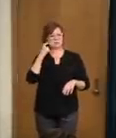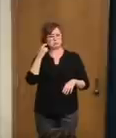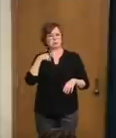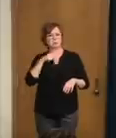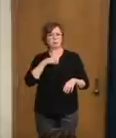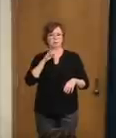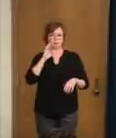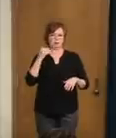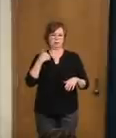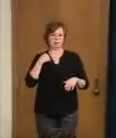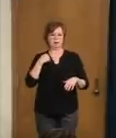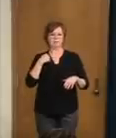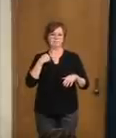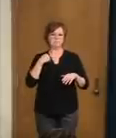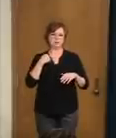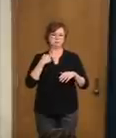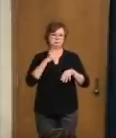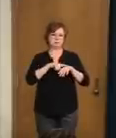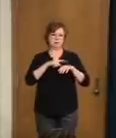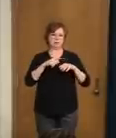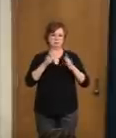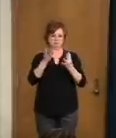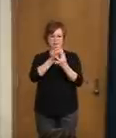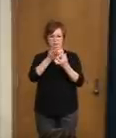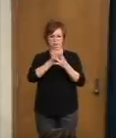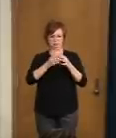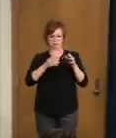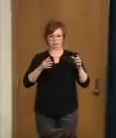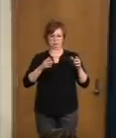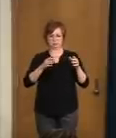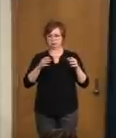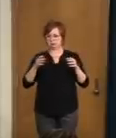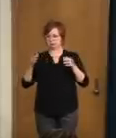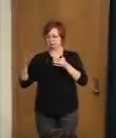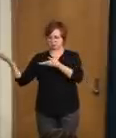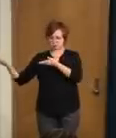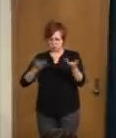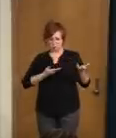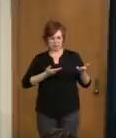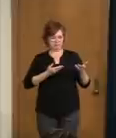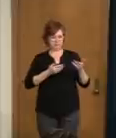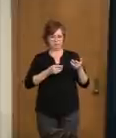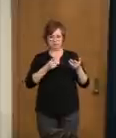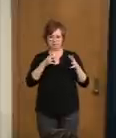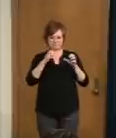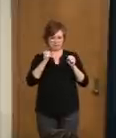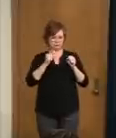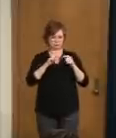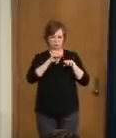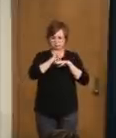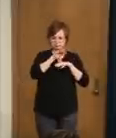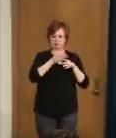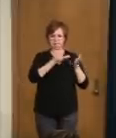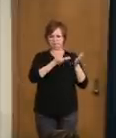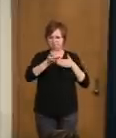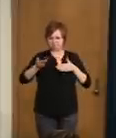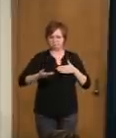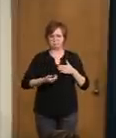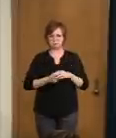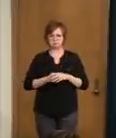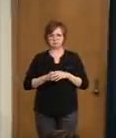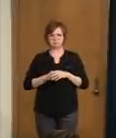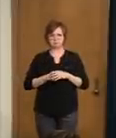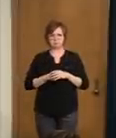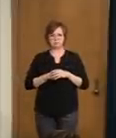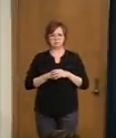an allocation arrive and then working to deliver it as quickly as possible, and then basically wait for